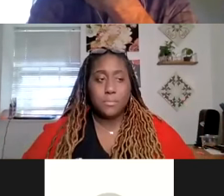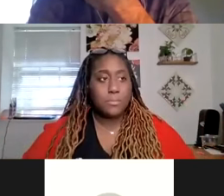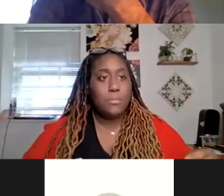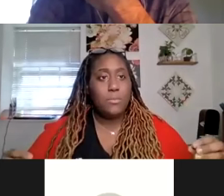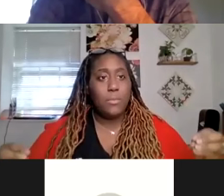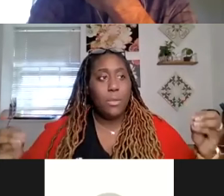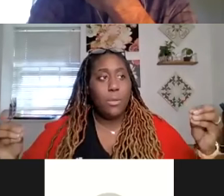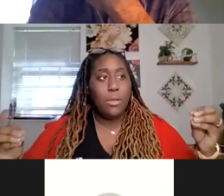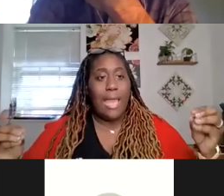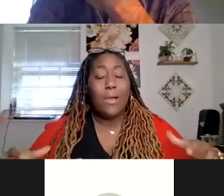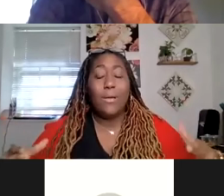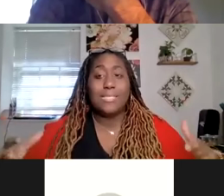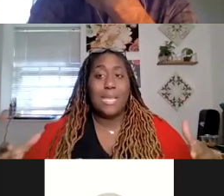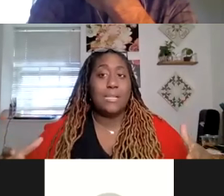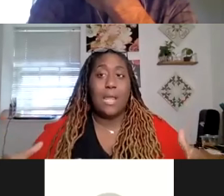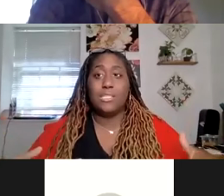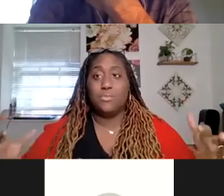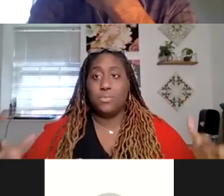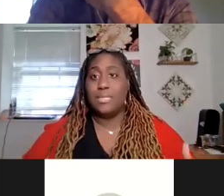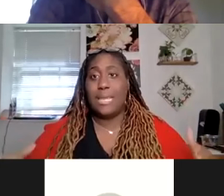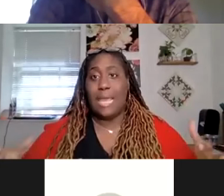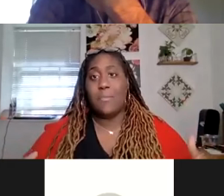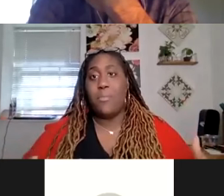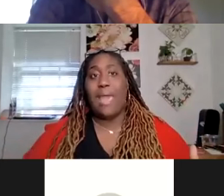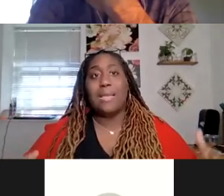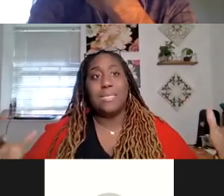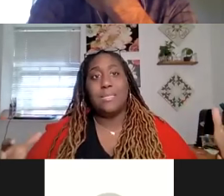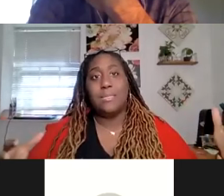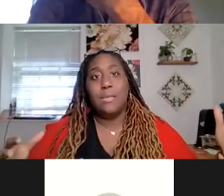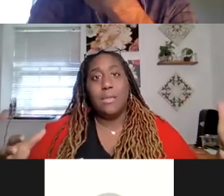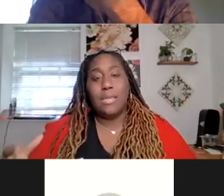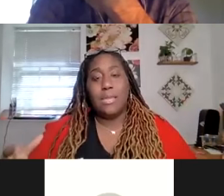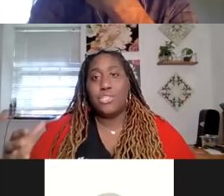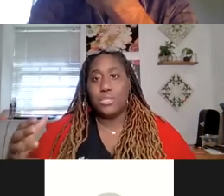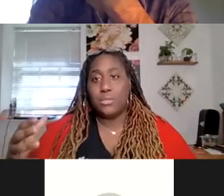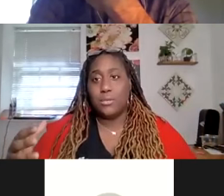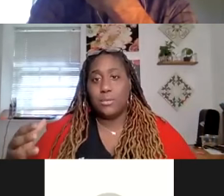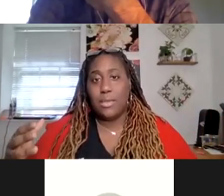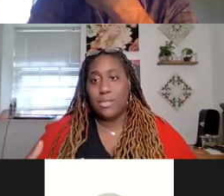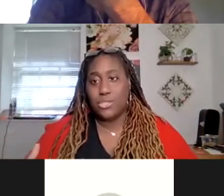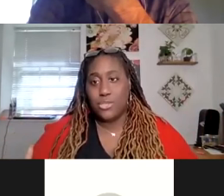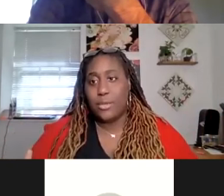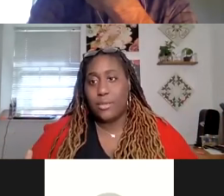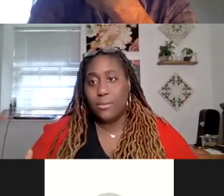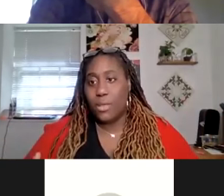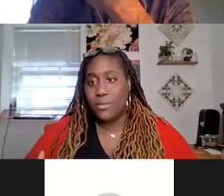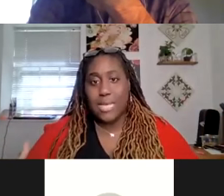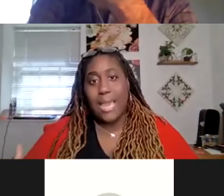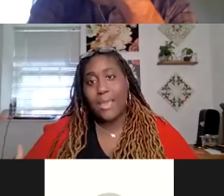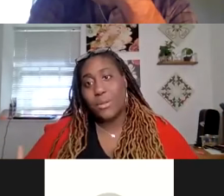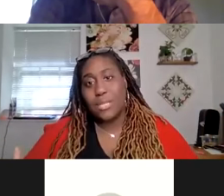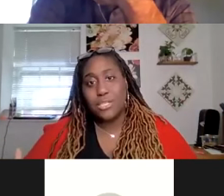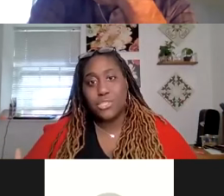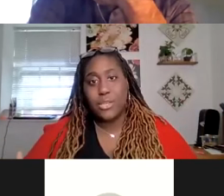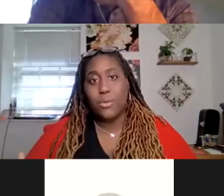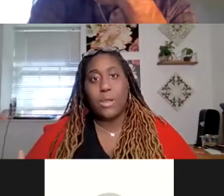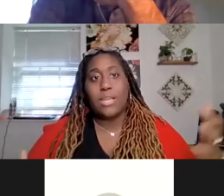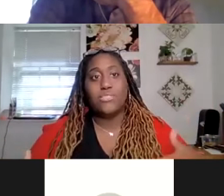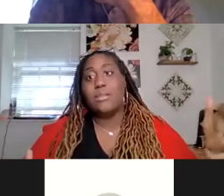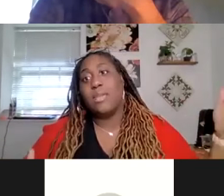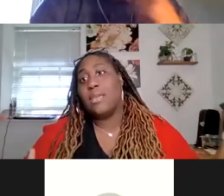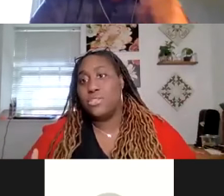is how has technology really impacted each industry, whether it's a high growth